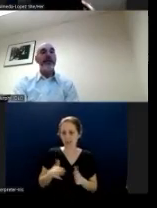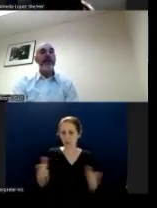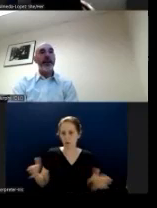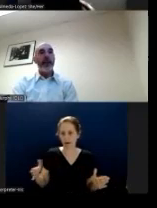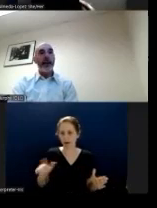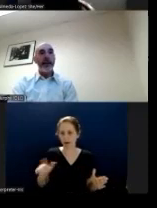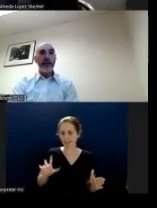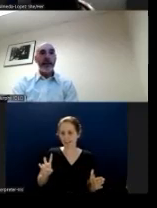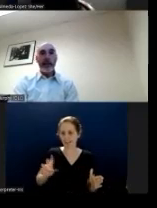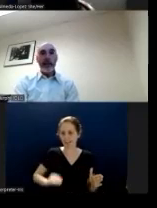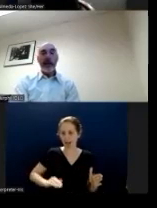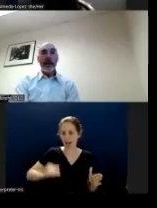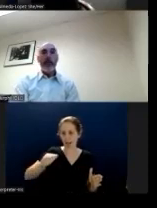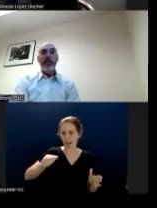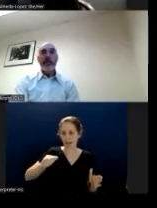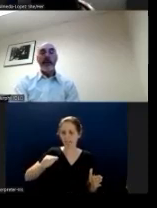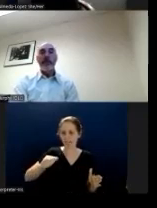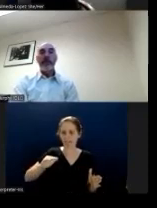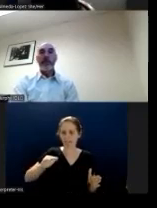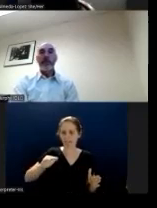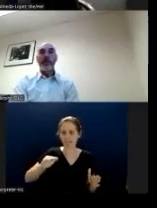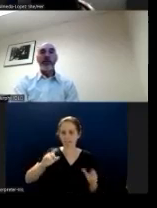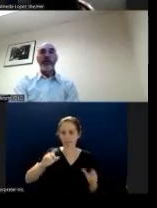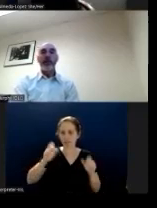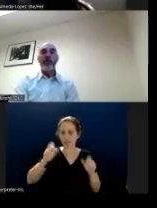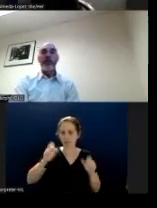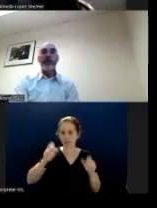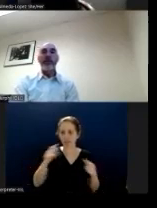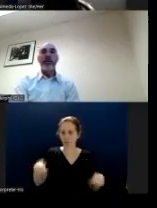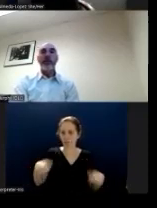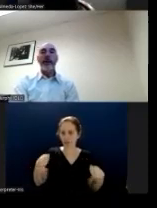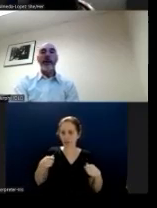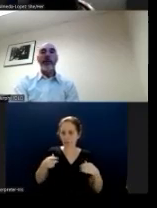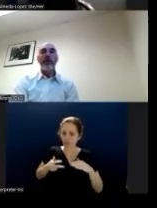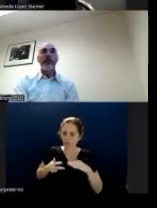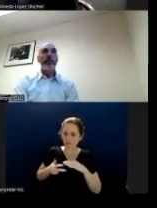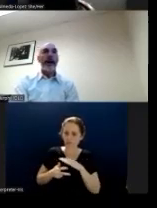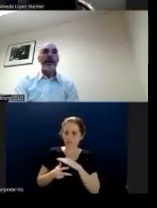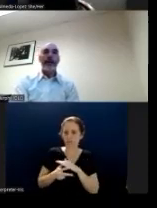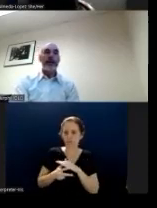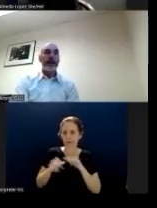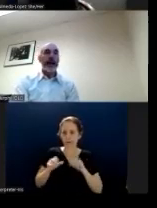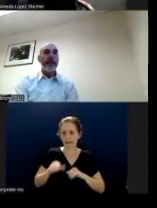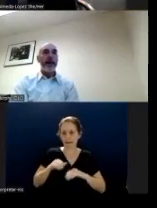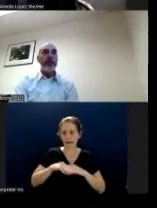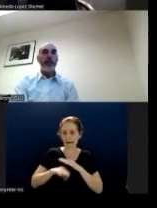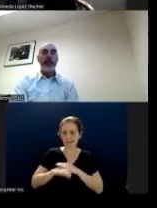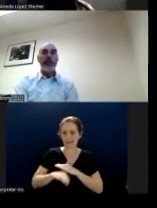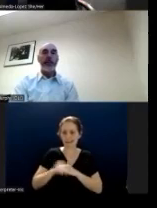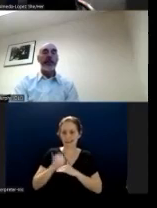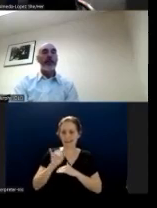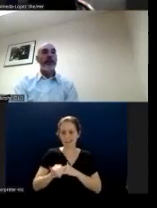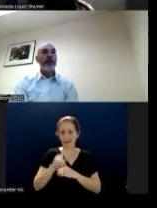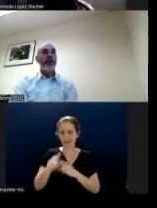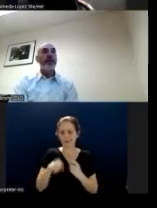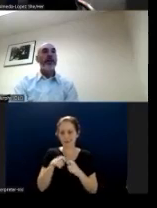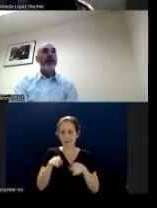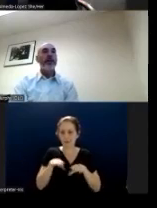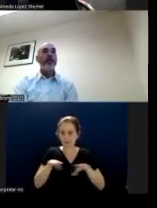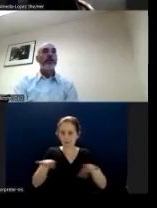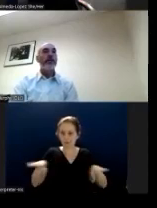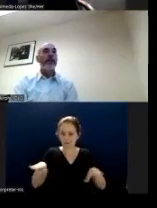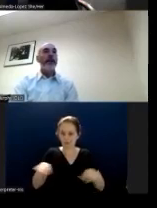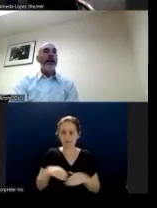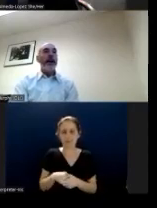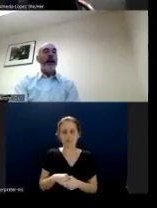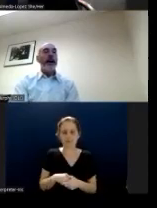27 inches high, so that a person with a wheelchair would be able to access that particular voting